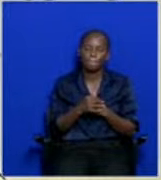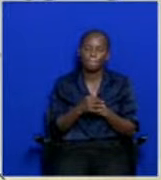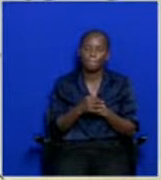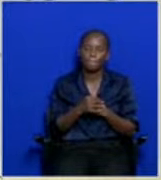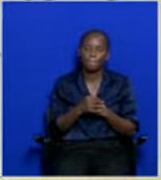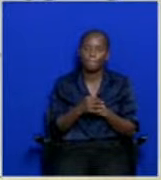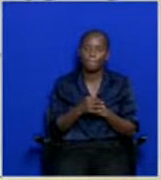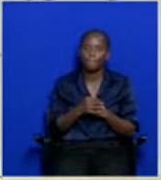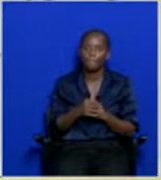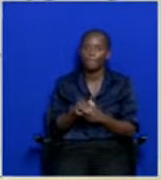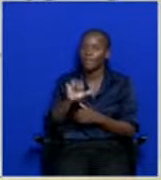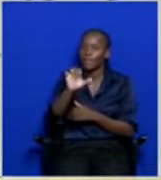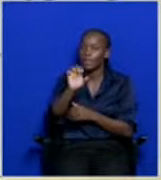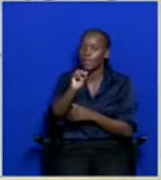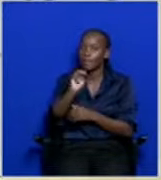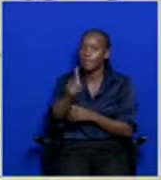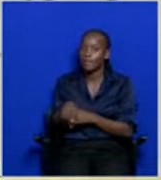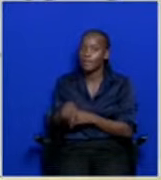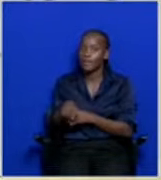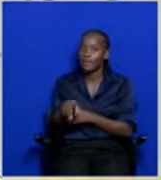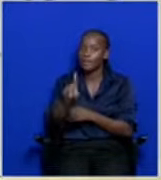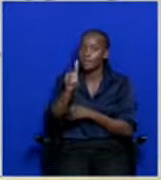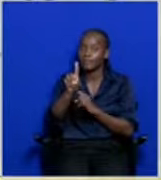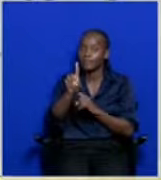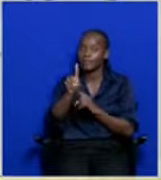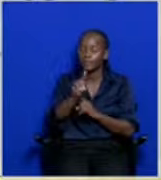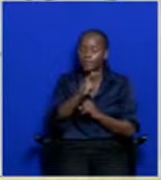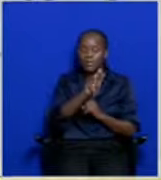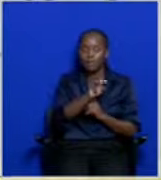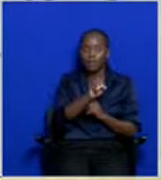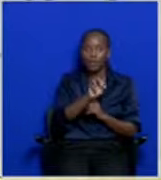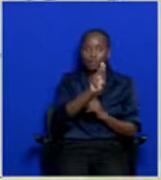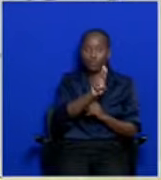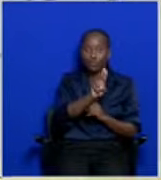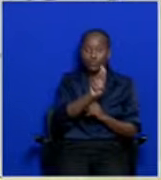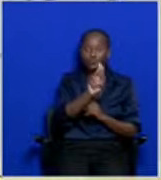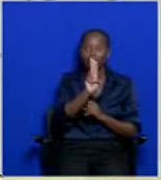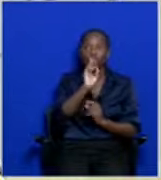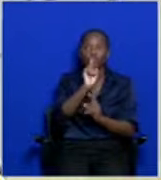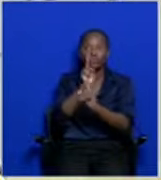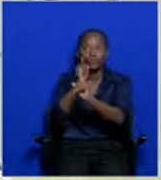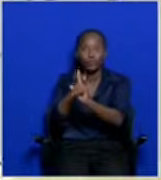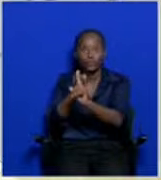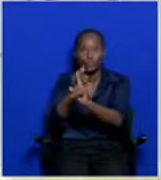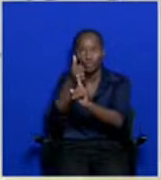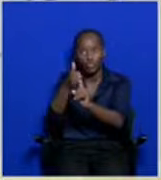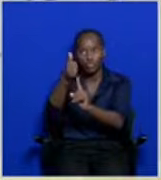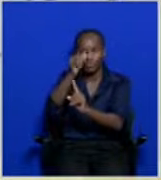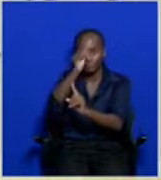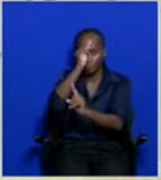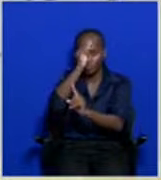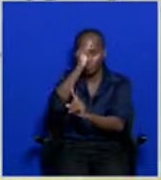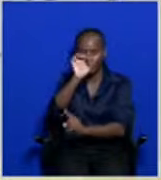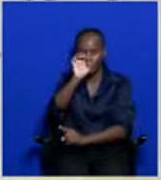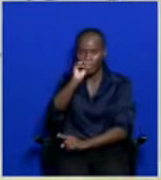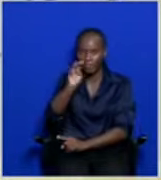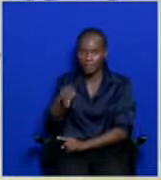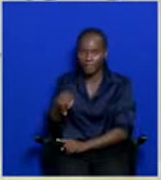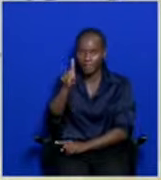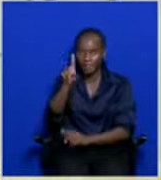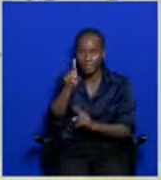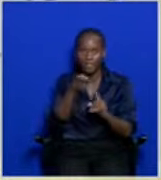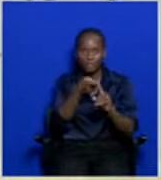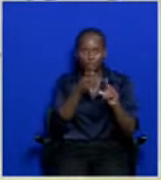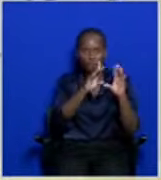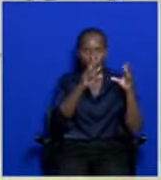to the Chief of Metro Police, Ekurhuleni Metropolitan Police Department, and it's from IPID. And if